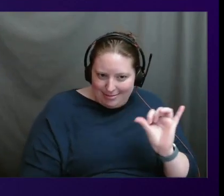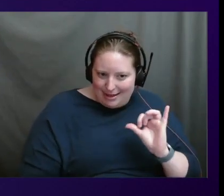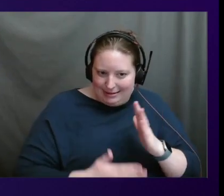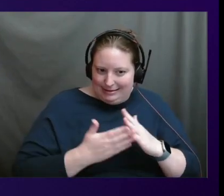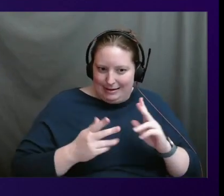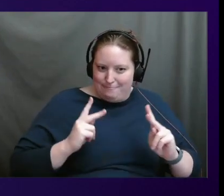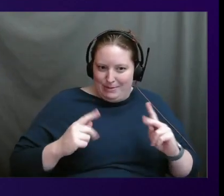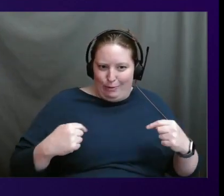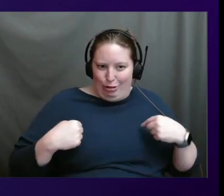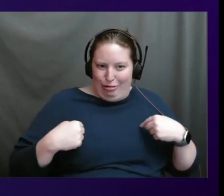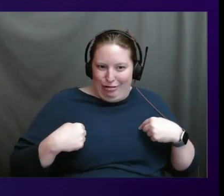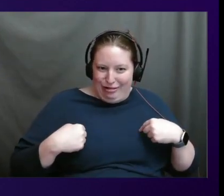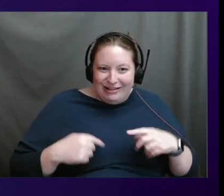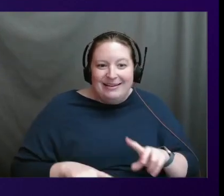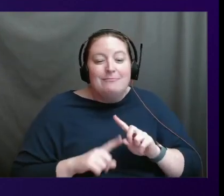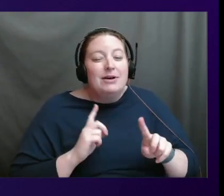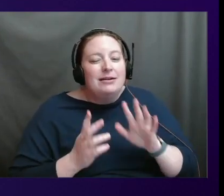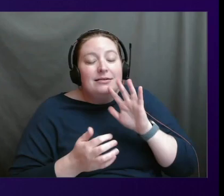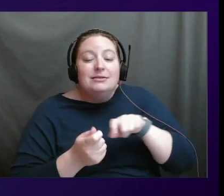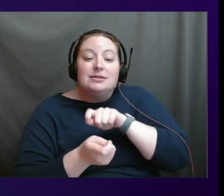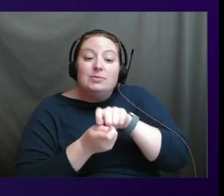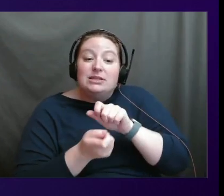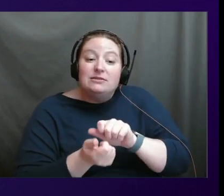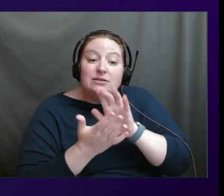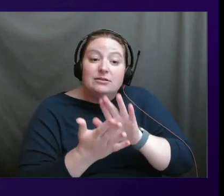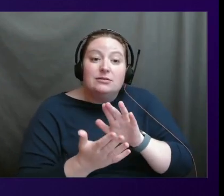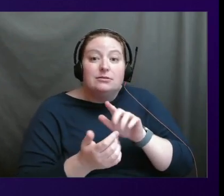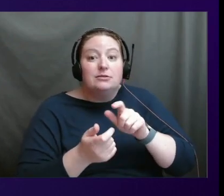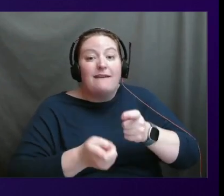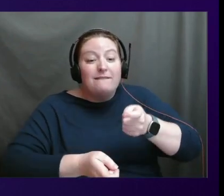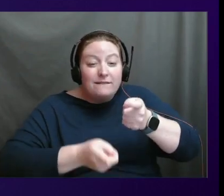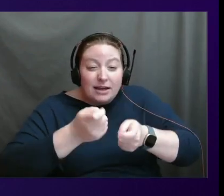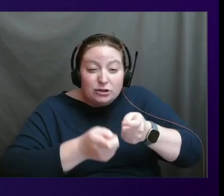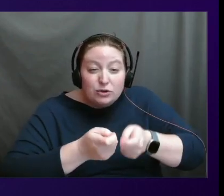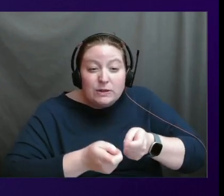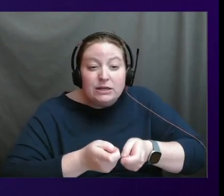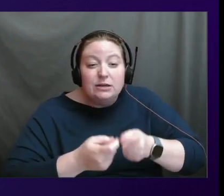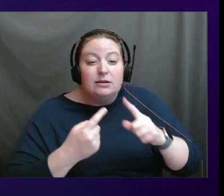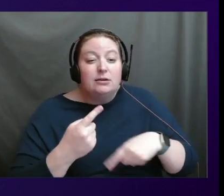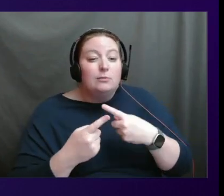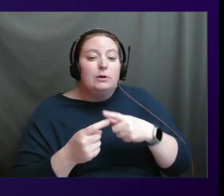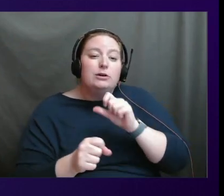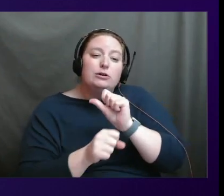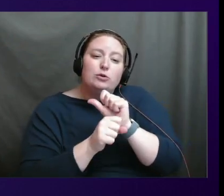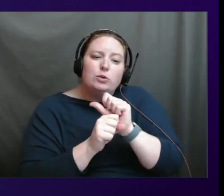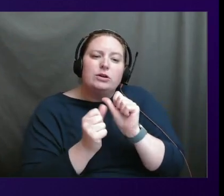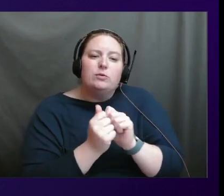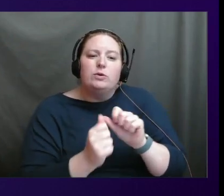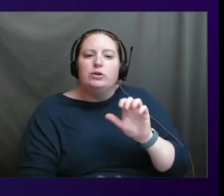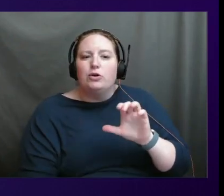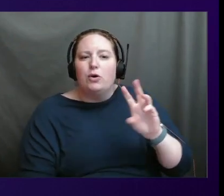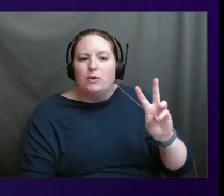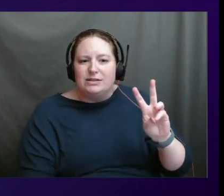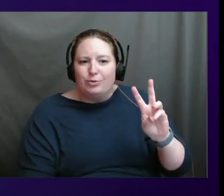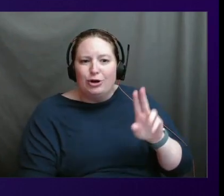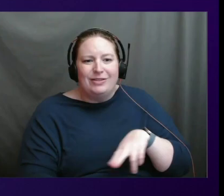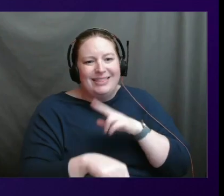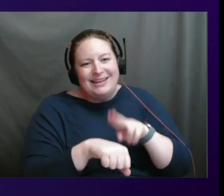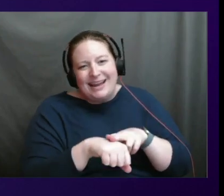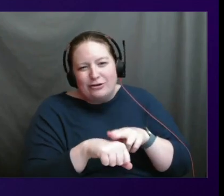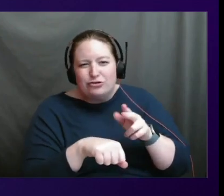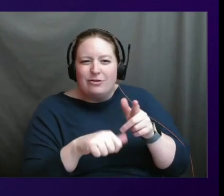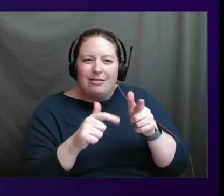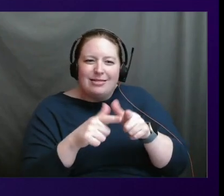going to ask, are there certain ways of, like, fine-tuning, when you're working with Code Whisperer, the natural language stuff that you're